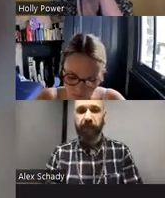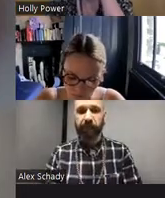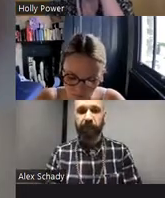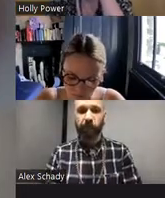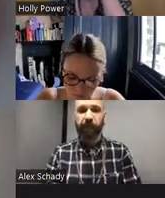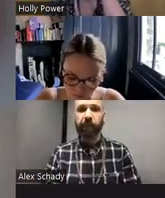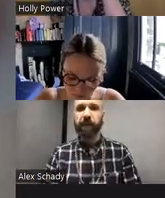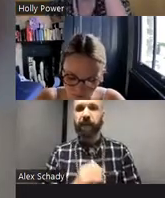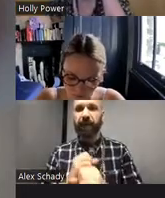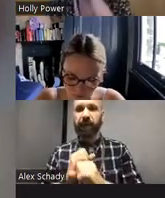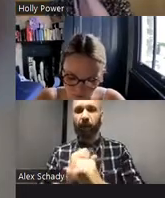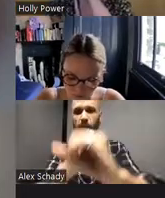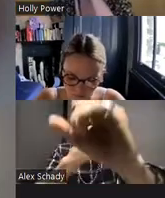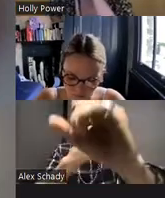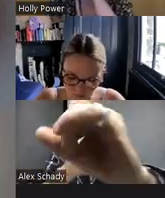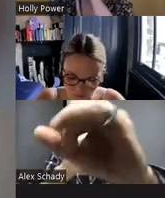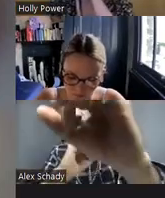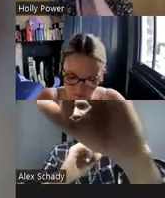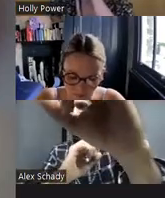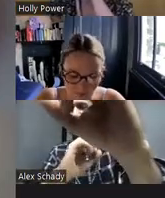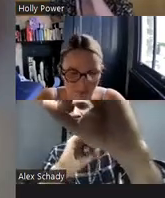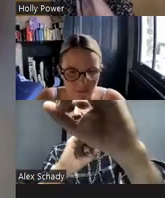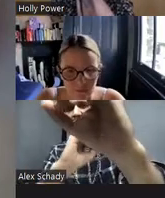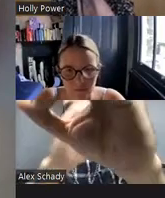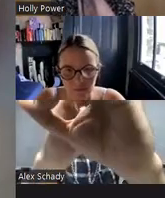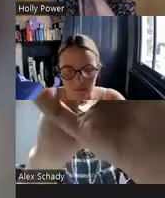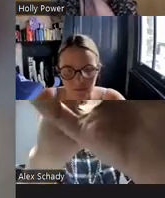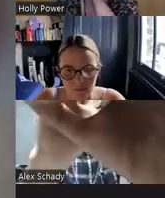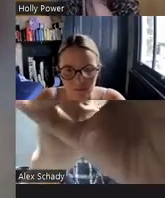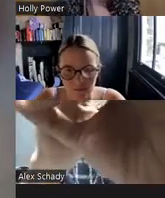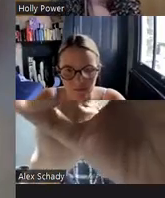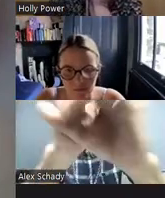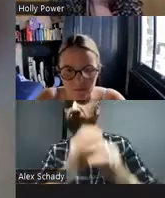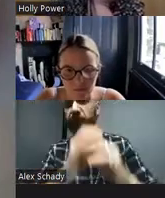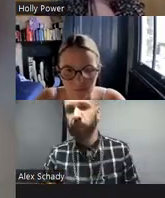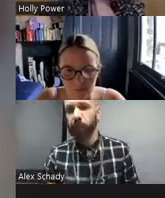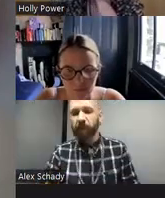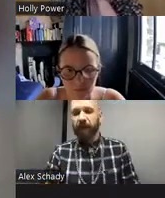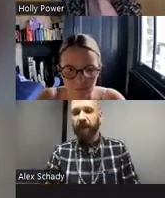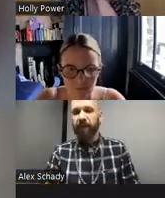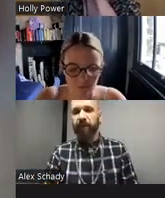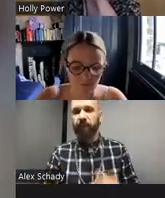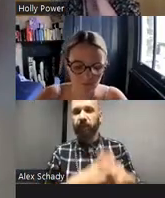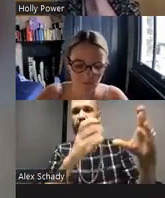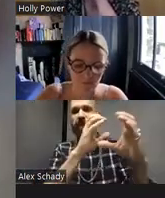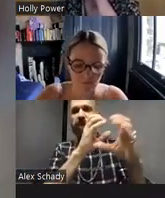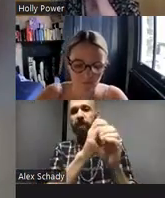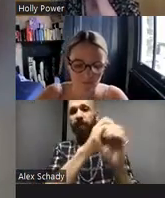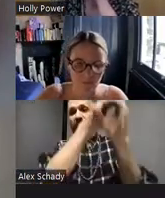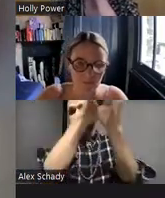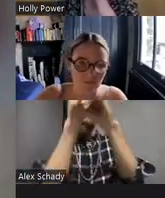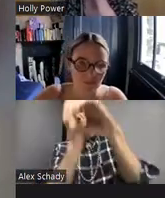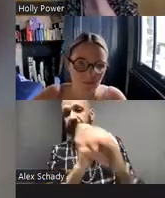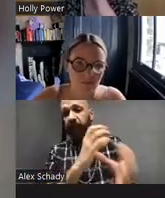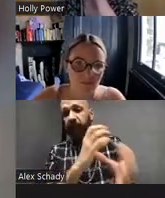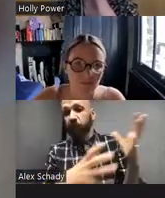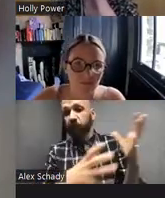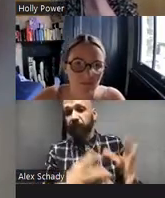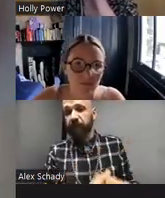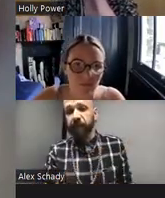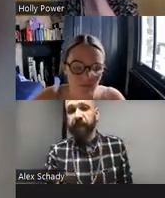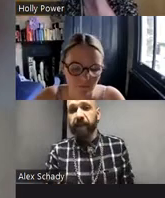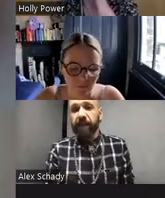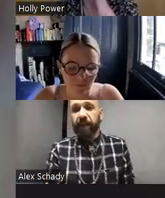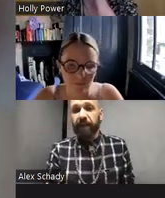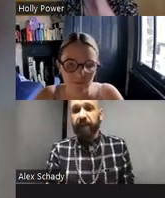with a piece of A4 paper, and to hold it to the camera, so the camera of the Zoom, and then to find things in the room